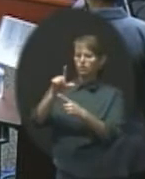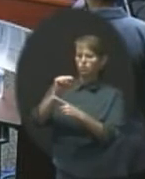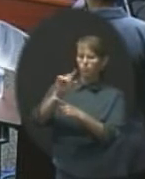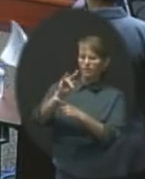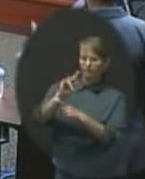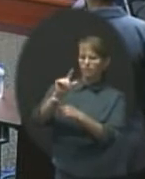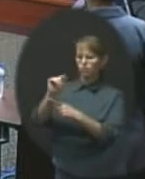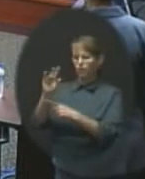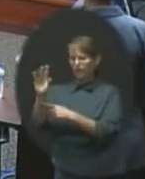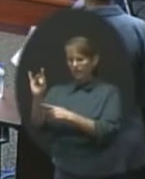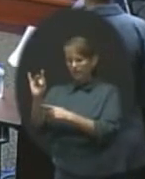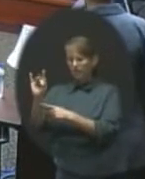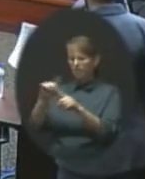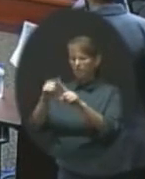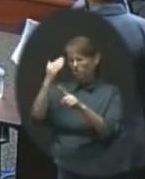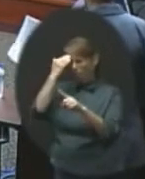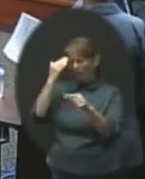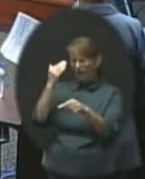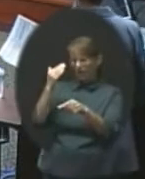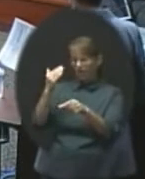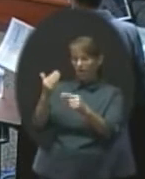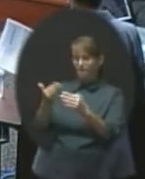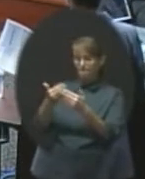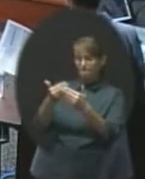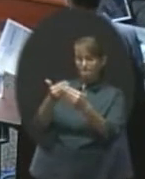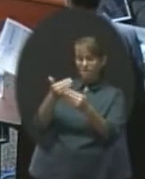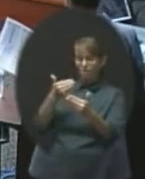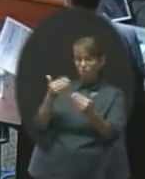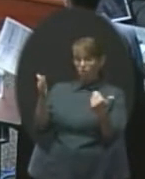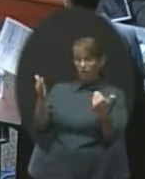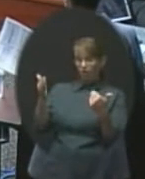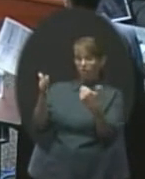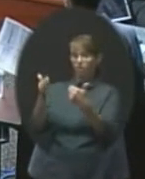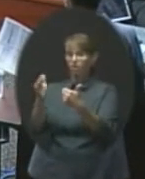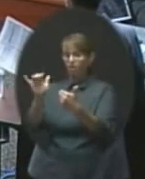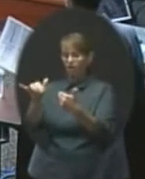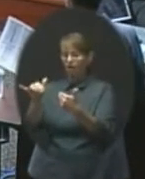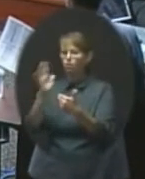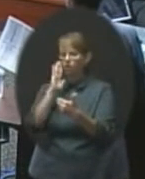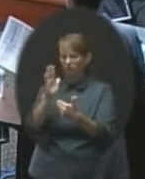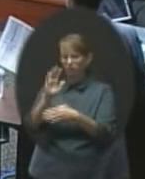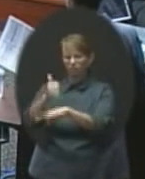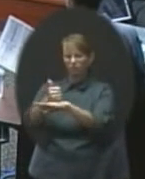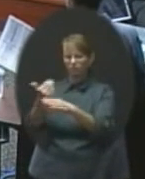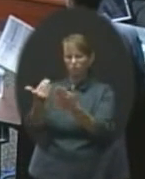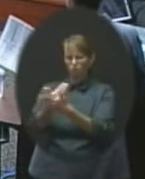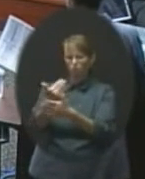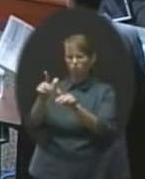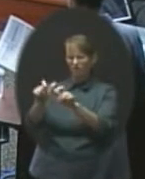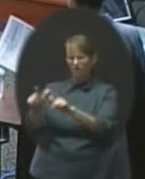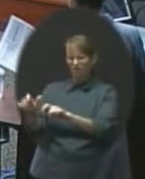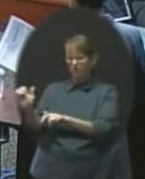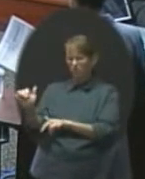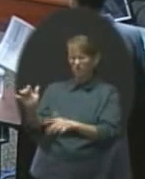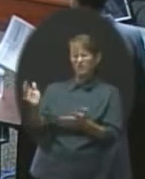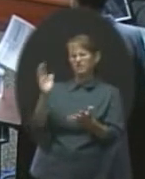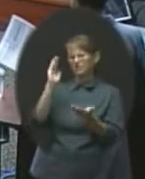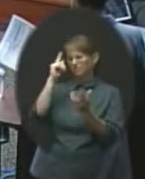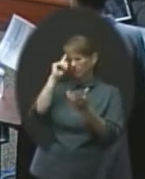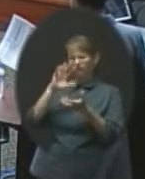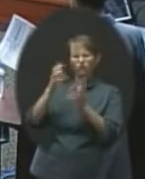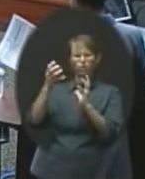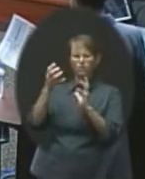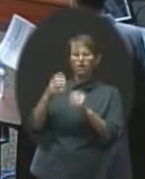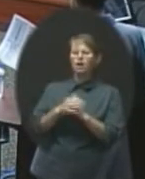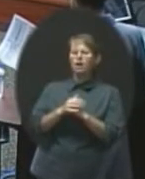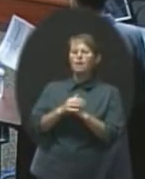assessment before we ever reach that in the first place. Mm-hmm. And again, it goes back to what Amy was talking about, is just that the communication, the